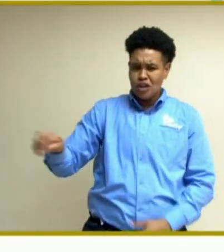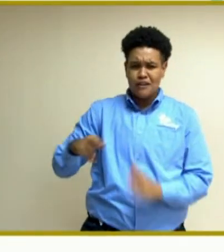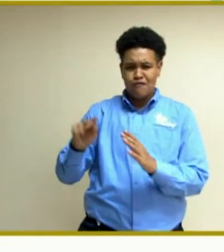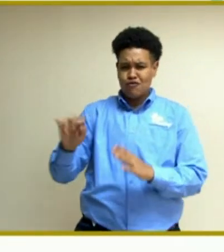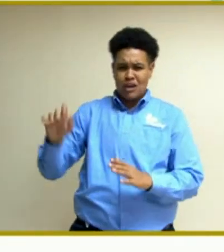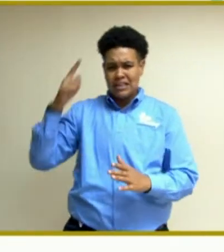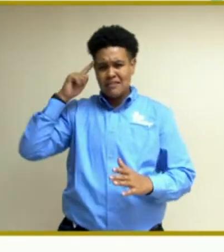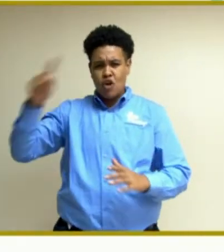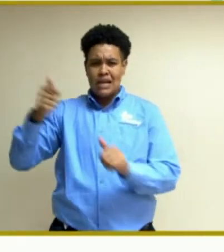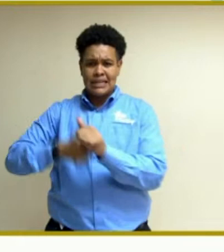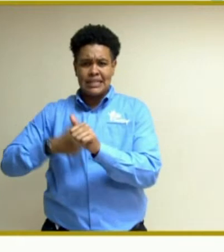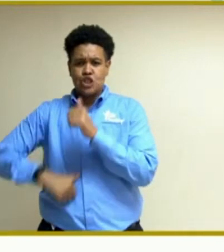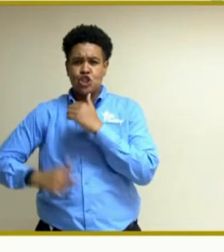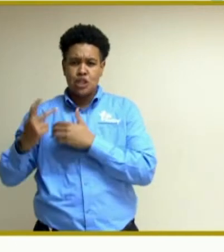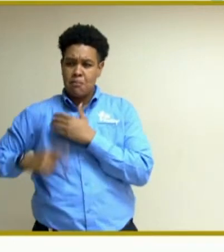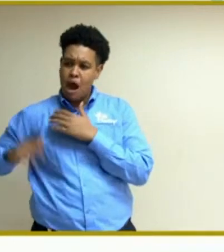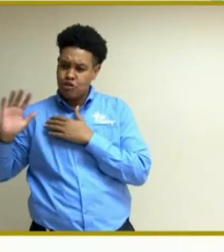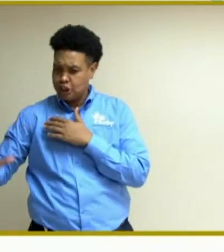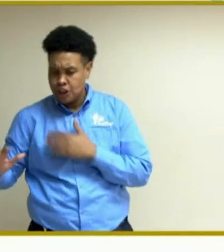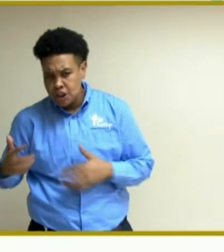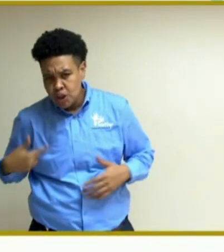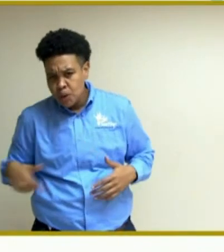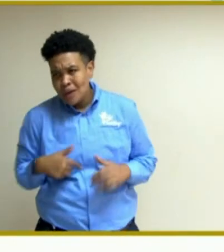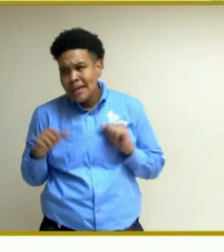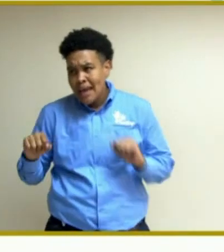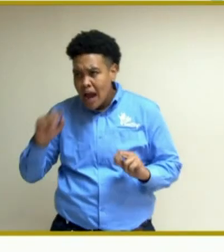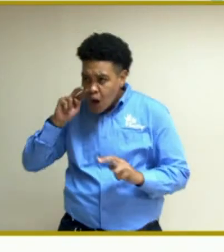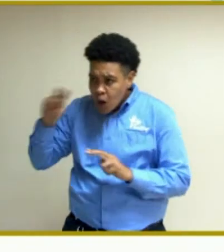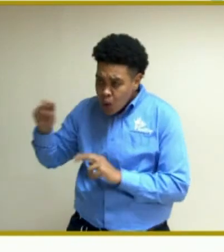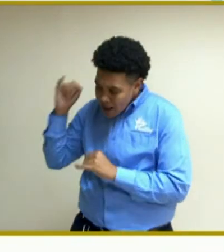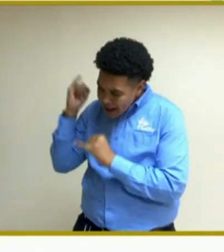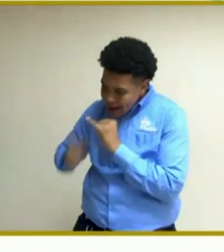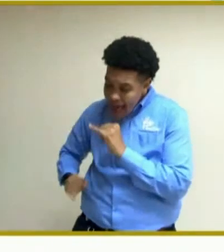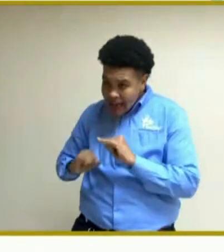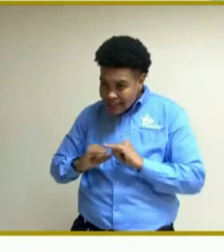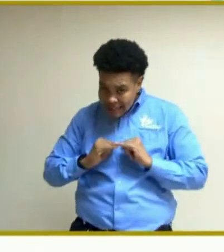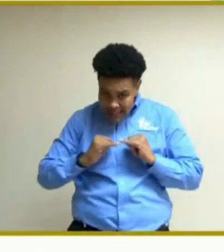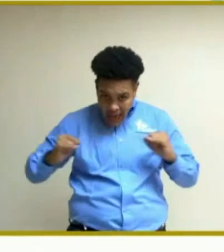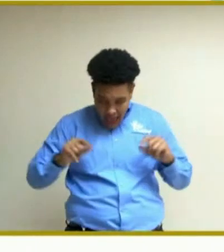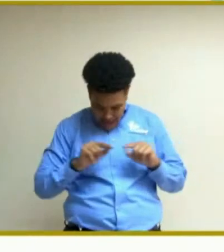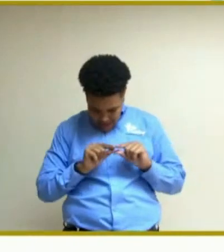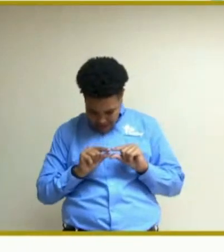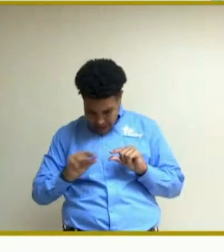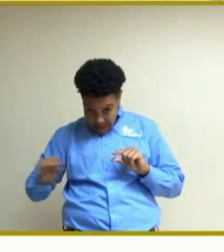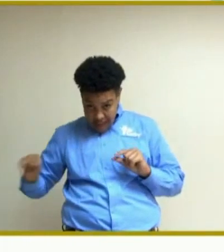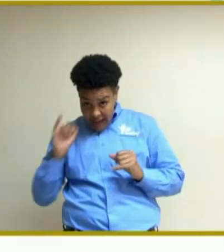for each parish, we can look at the last line. So